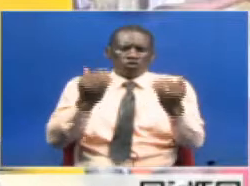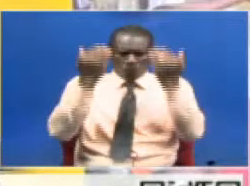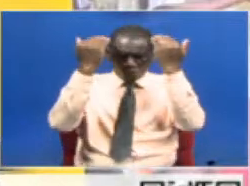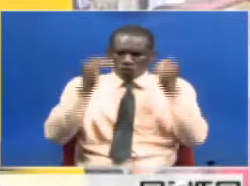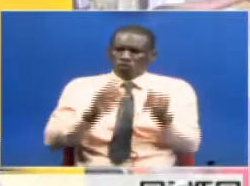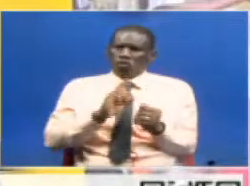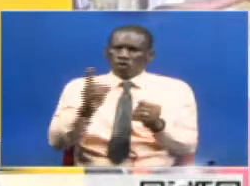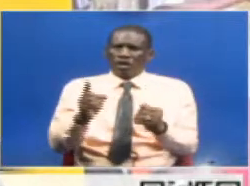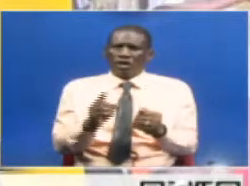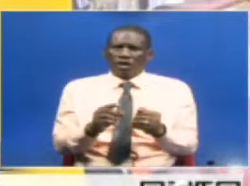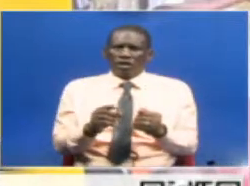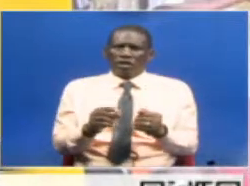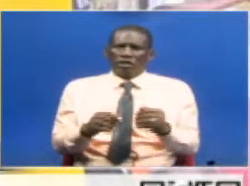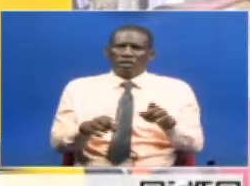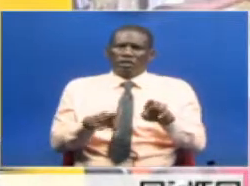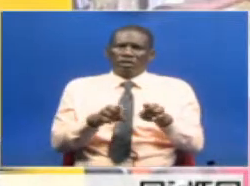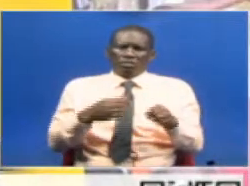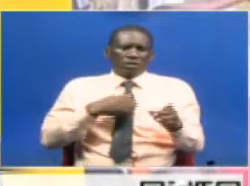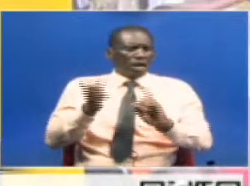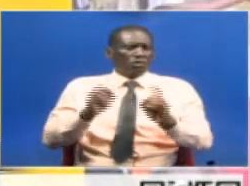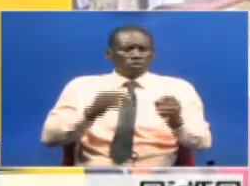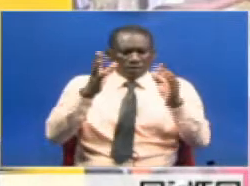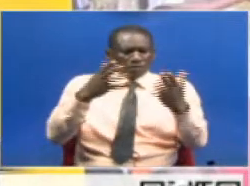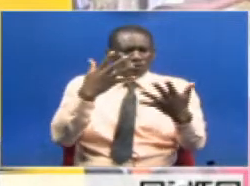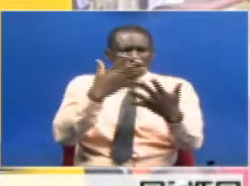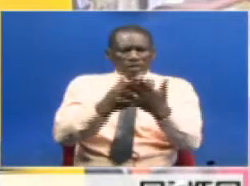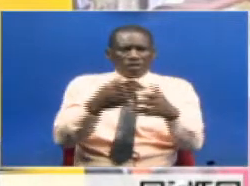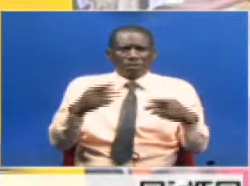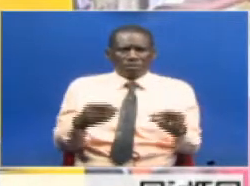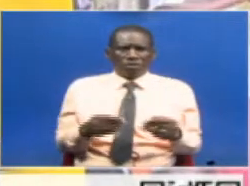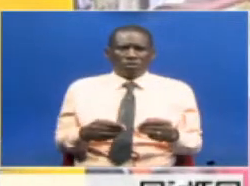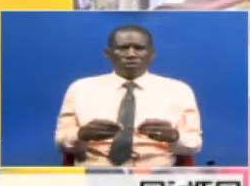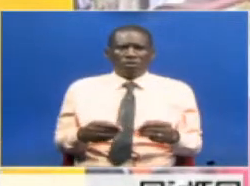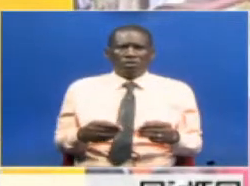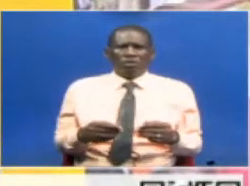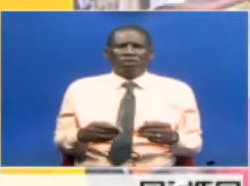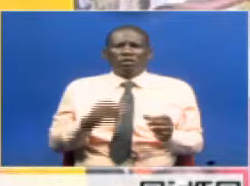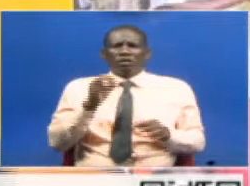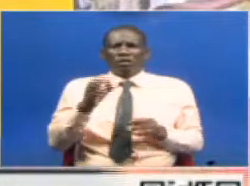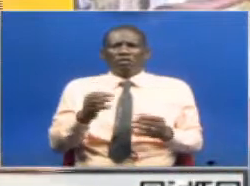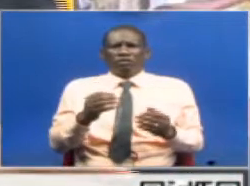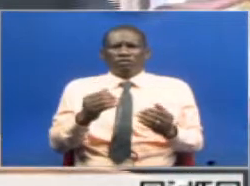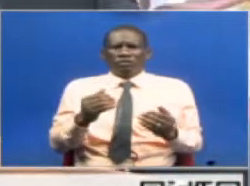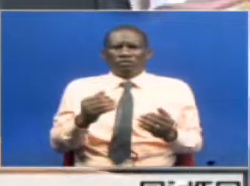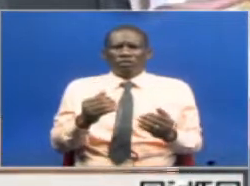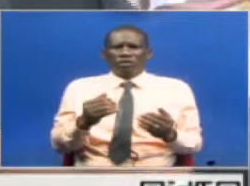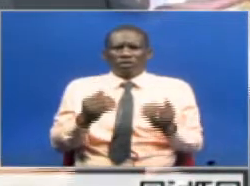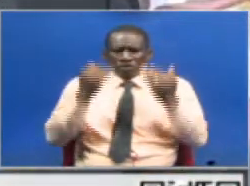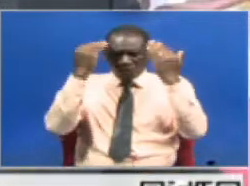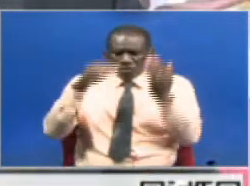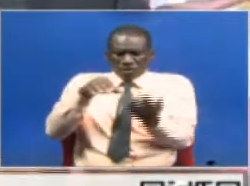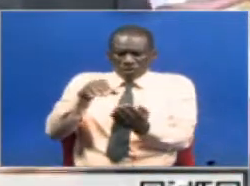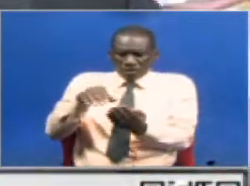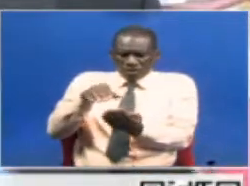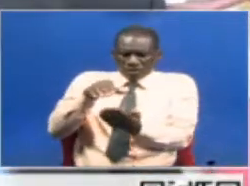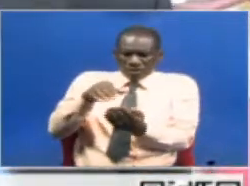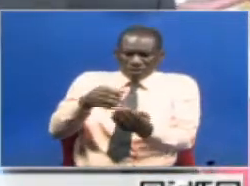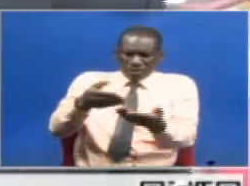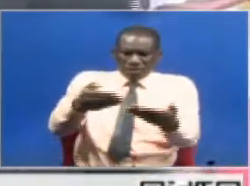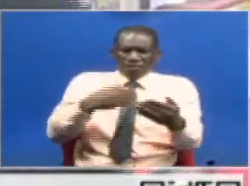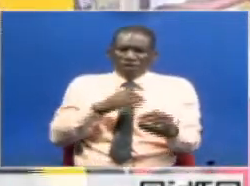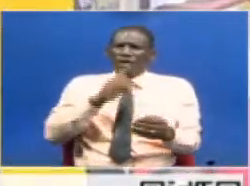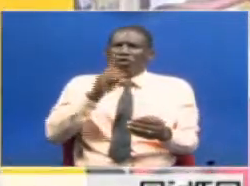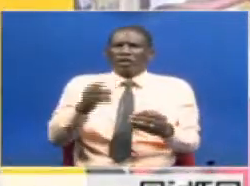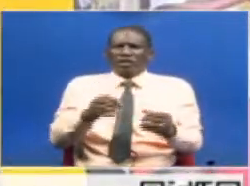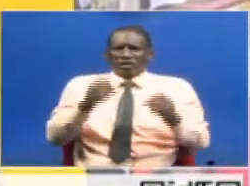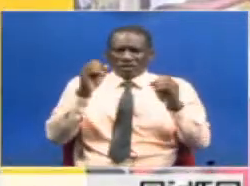even arresting people, the police will continue arresting the same people, and the court order is holding me at the corner and there's nothing that